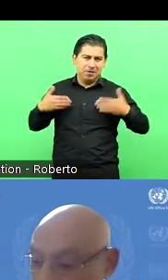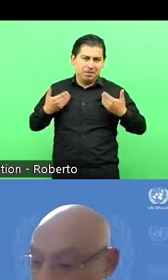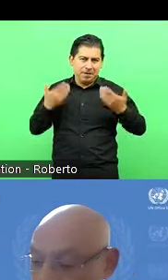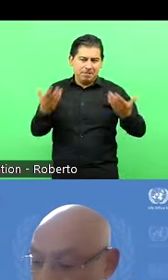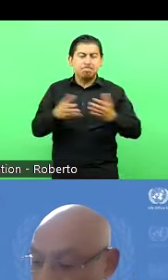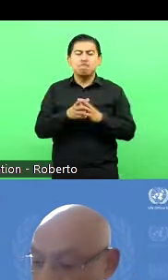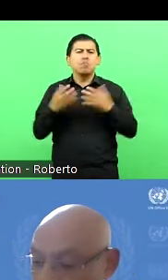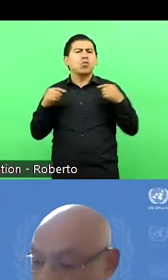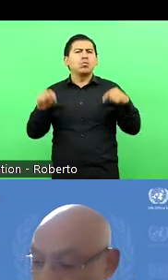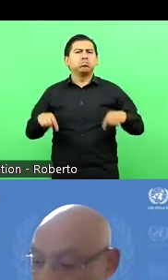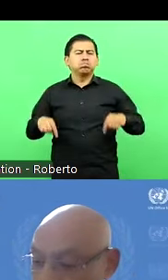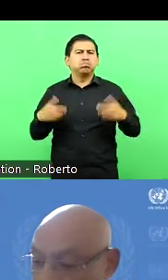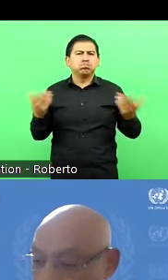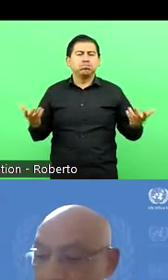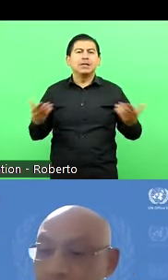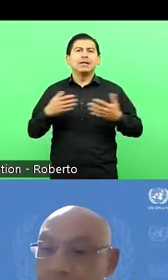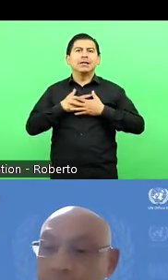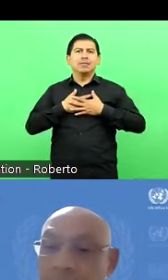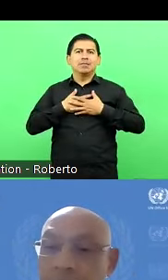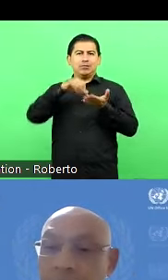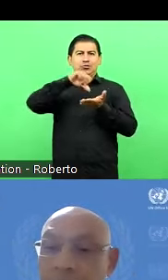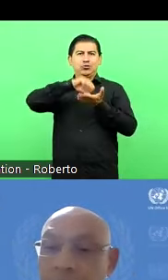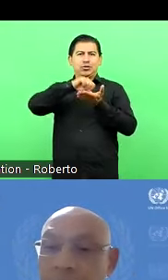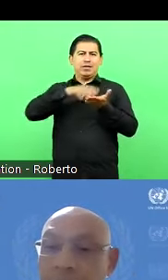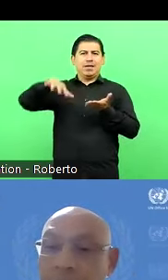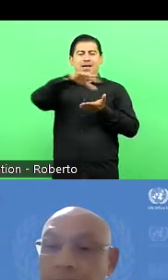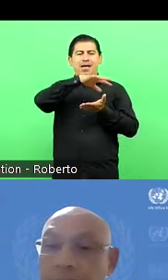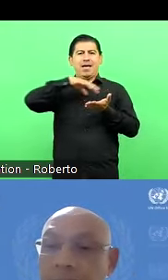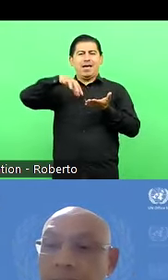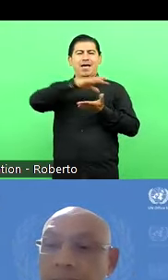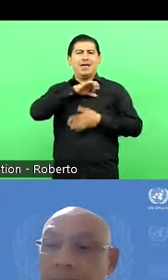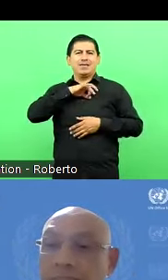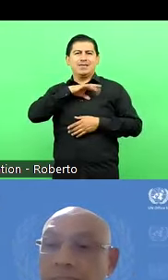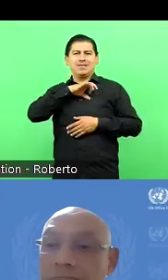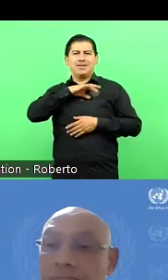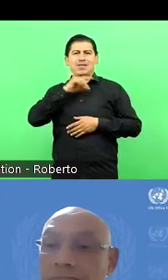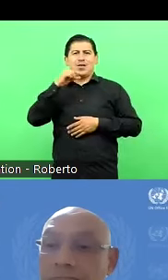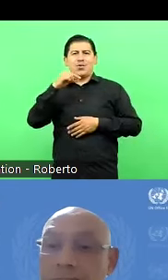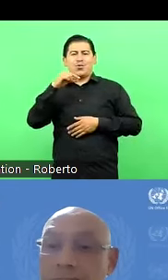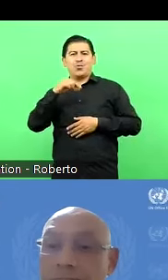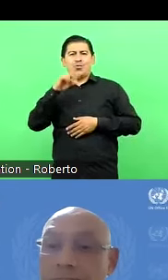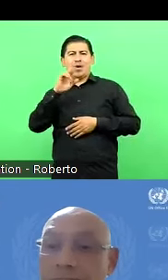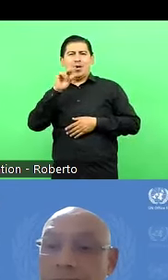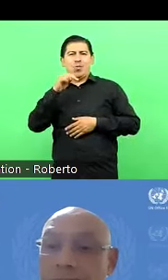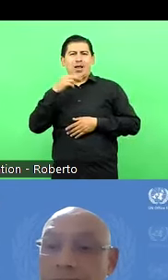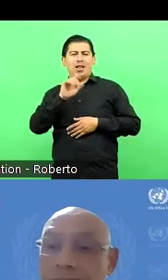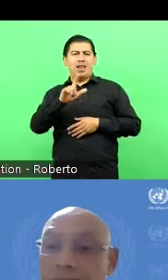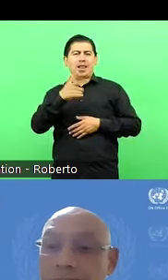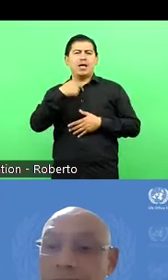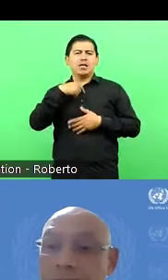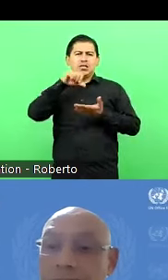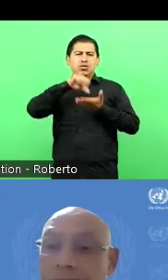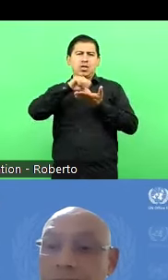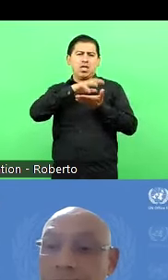I will share the experience of Pudahuel, which is a city located in central Chile,